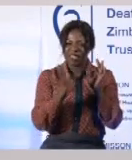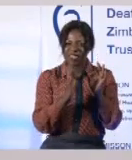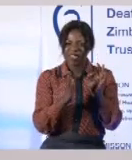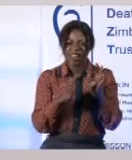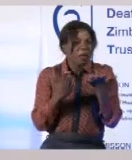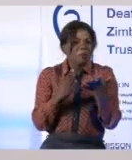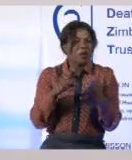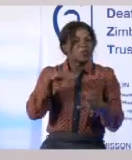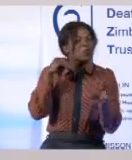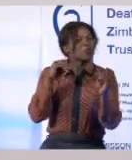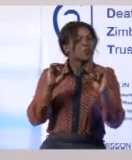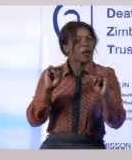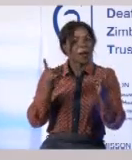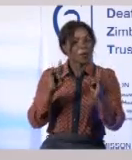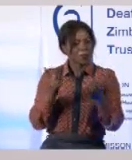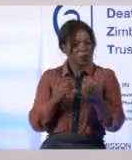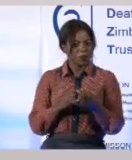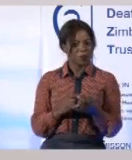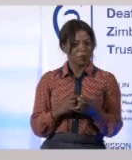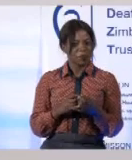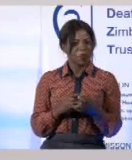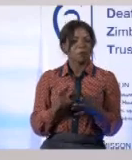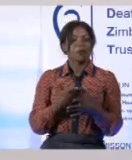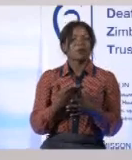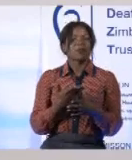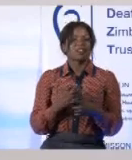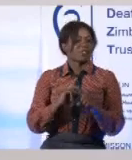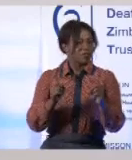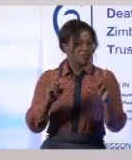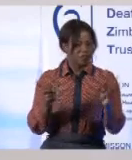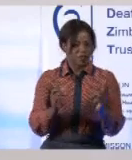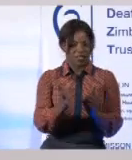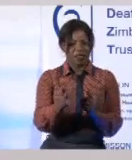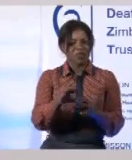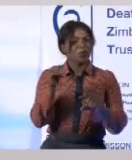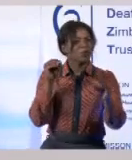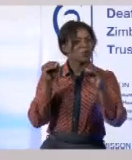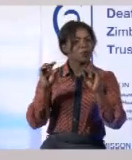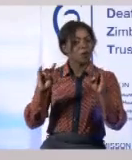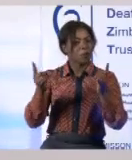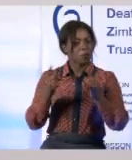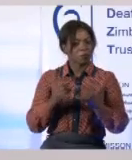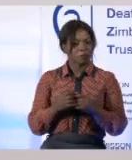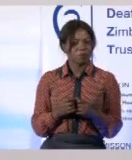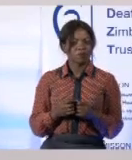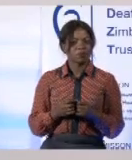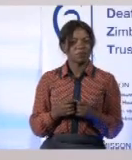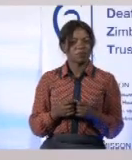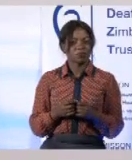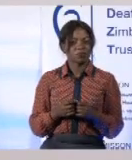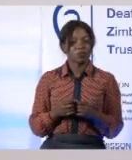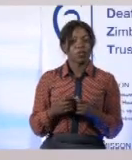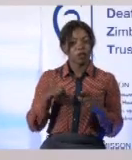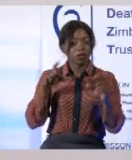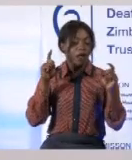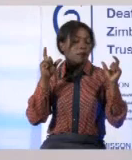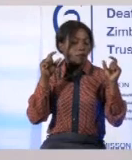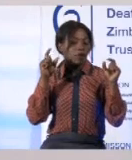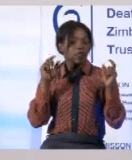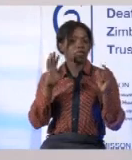they choose you from the, you said there's many of you, so how would they choose? Nongoi so prefer pick a kango